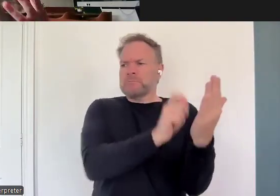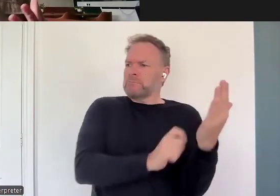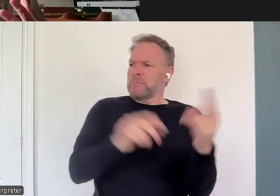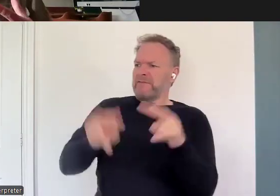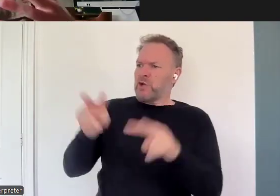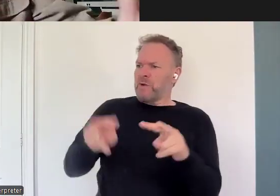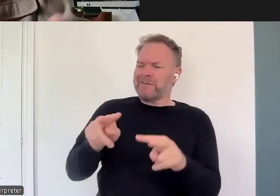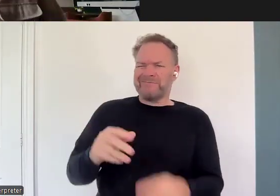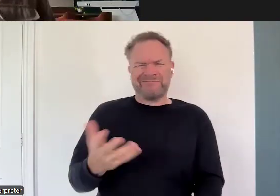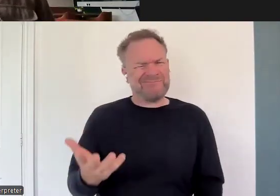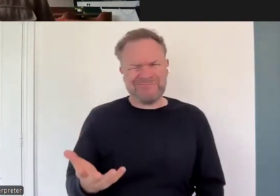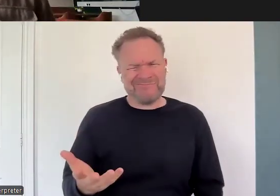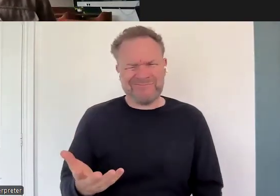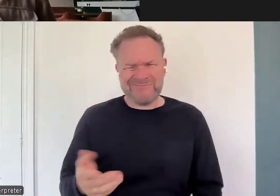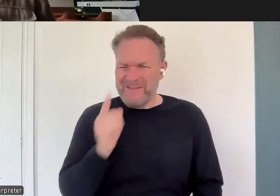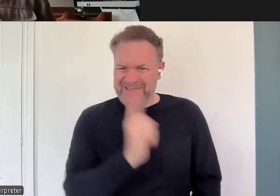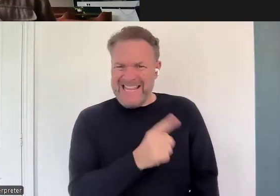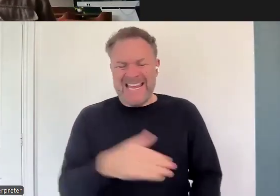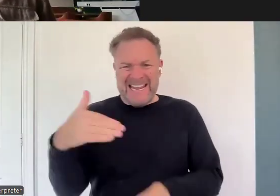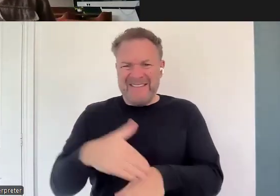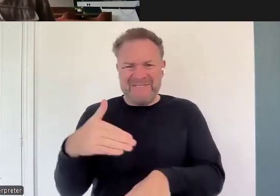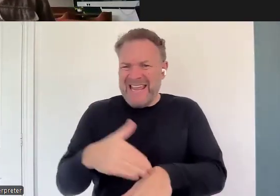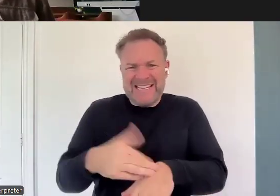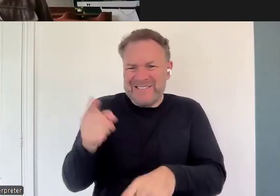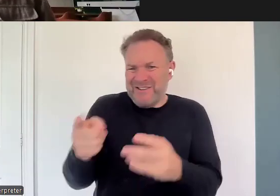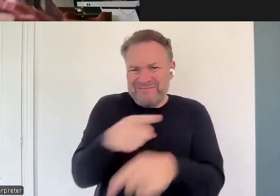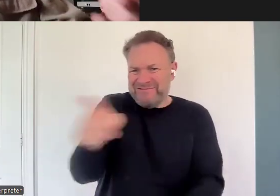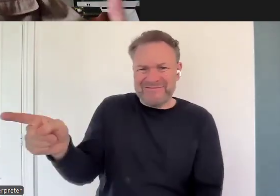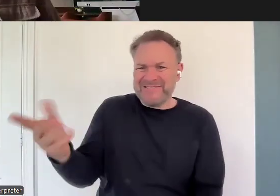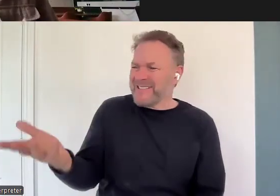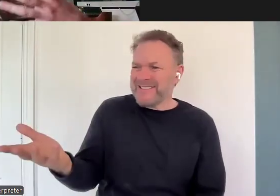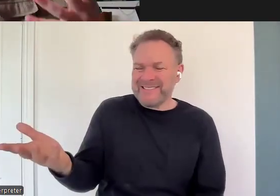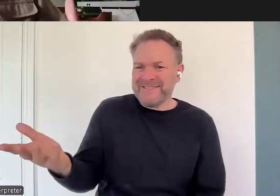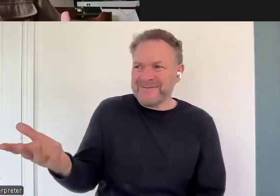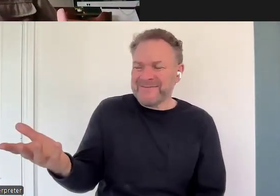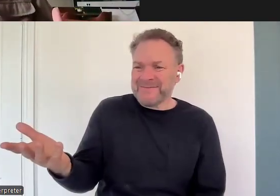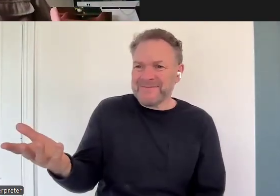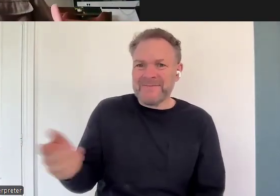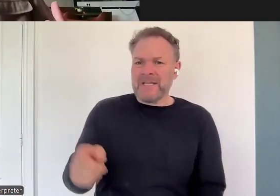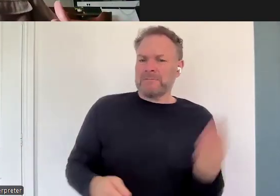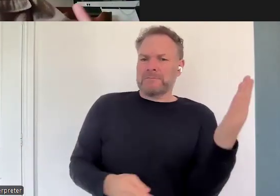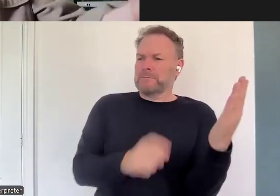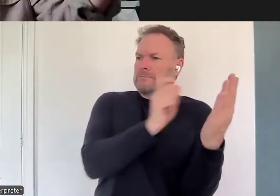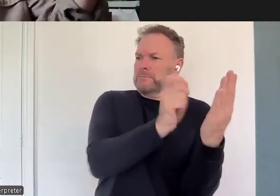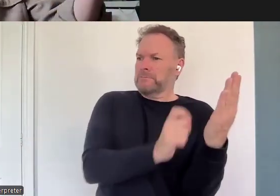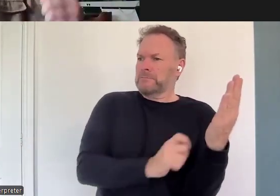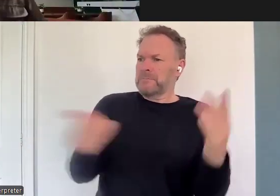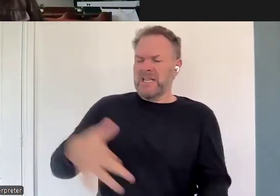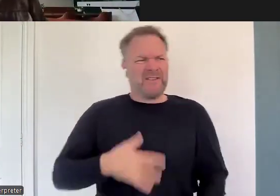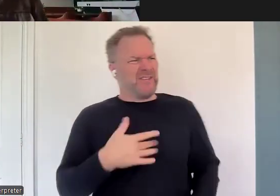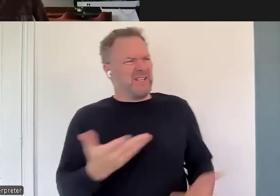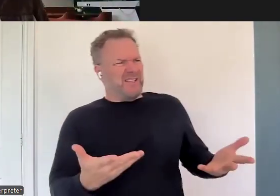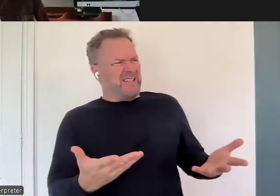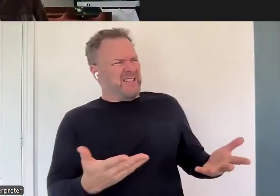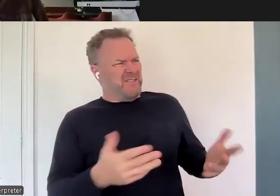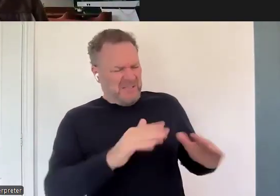But again, that has an impact, as we discussed earlier. That can tokenize people. It can make them feel